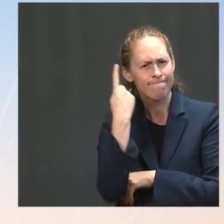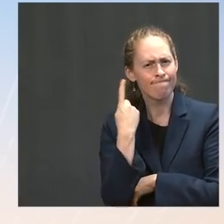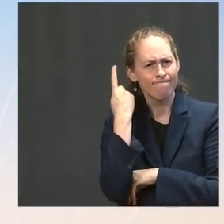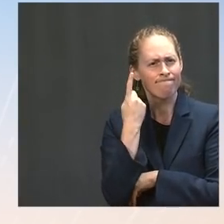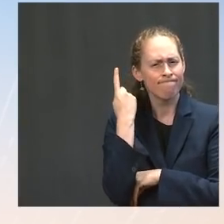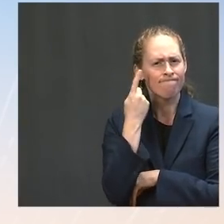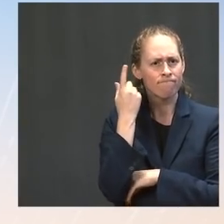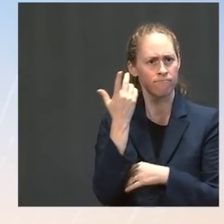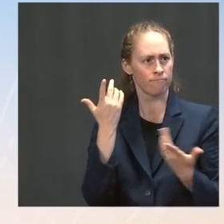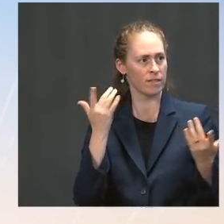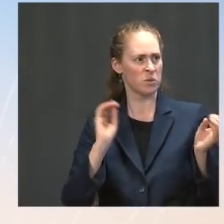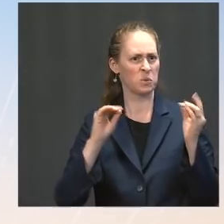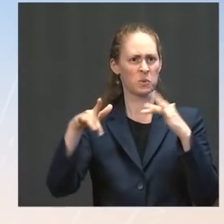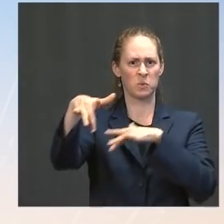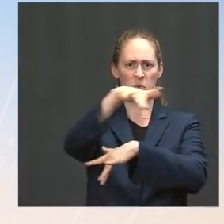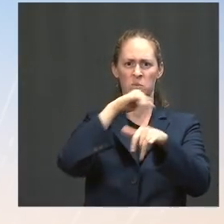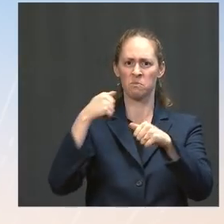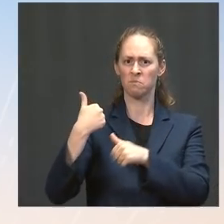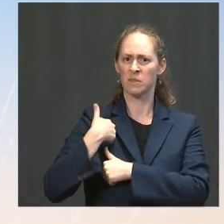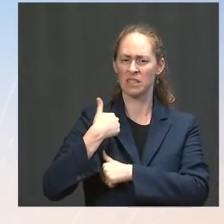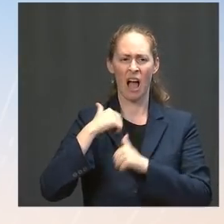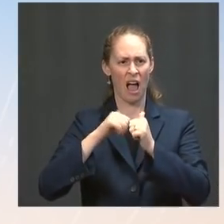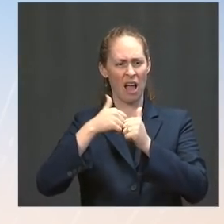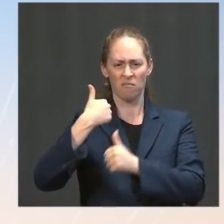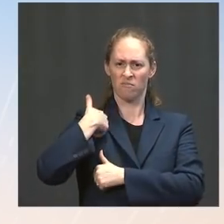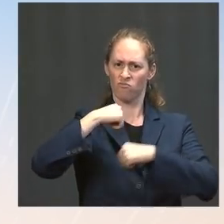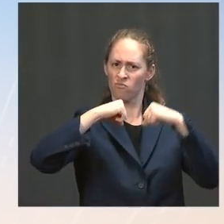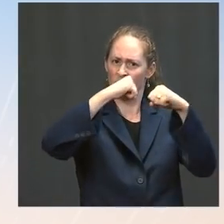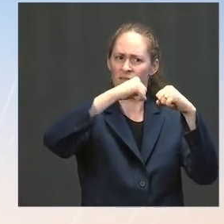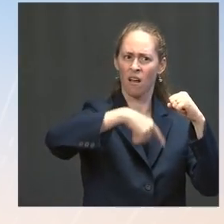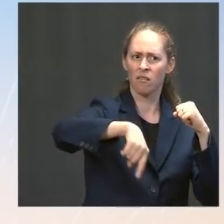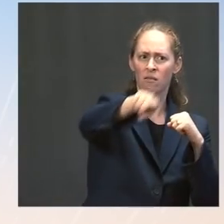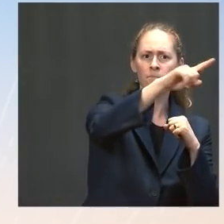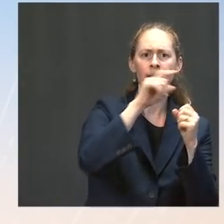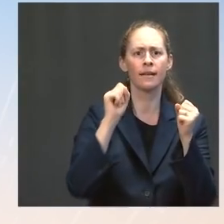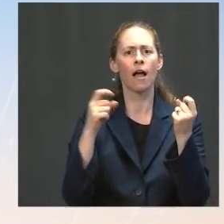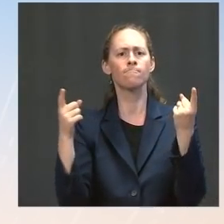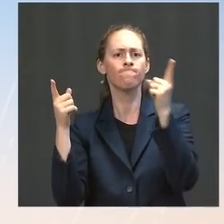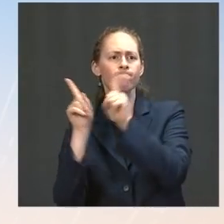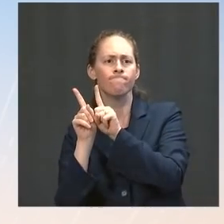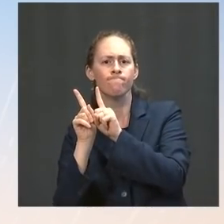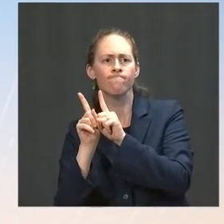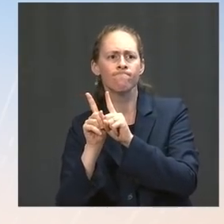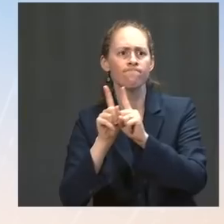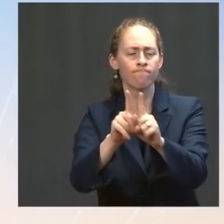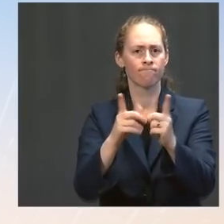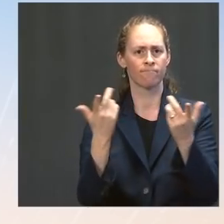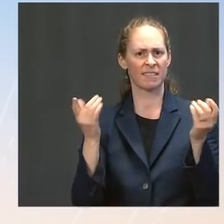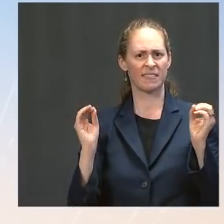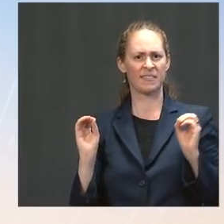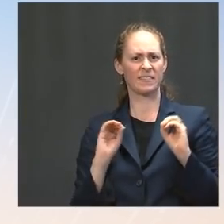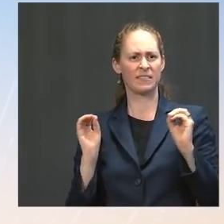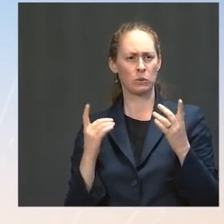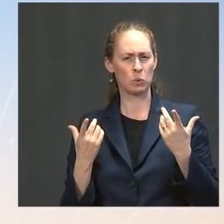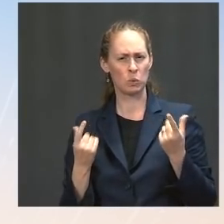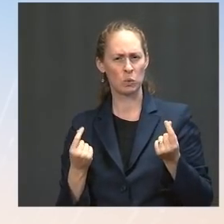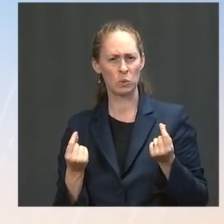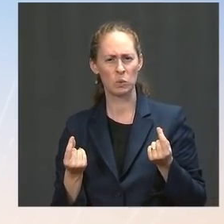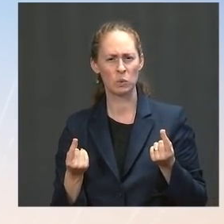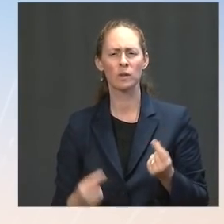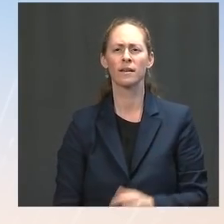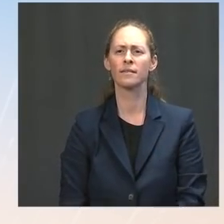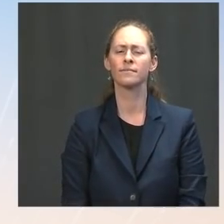to help protect vulnerable tenants and landlords. For months, the administration has worked to speed up the delivery of emergency rental assistance, as we've